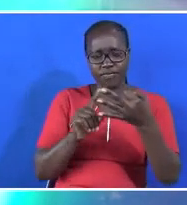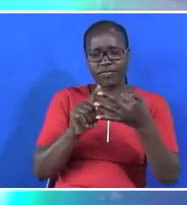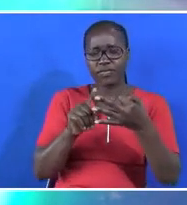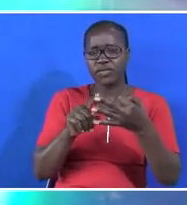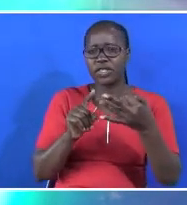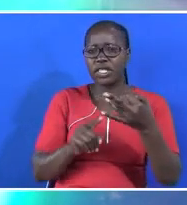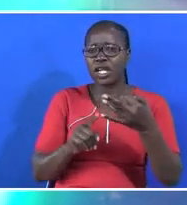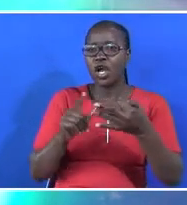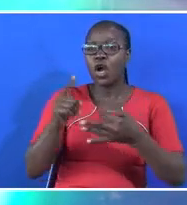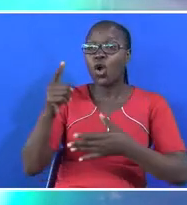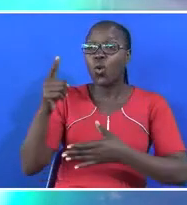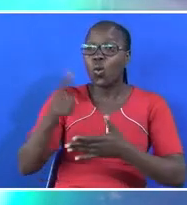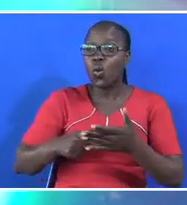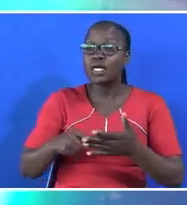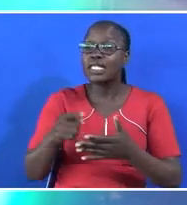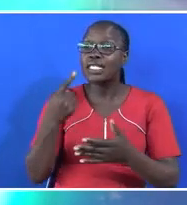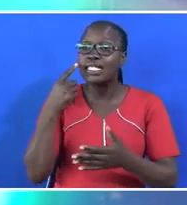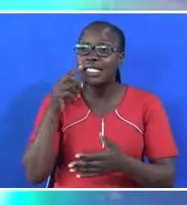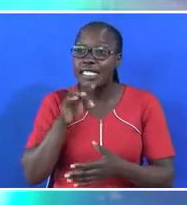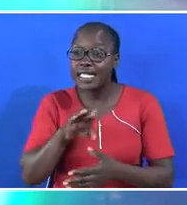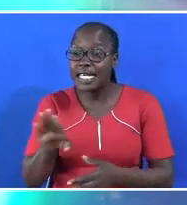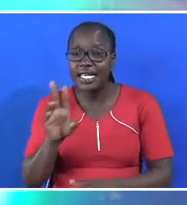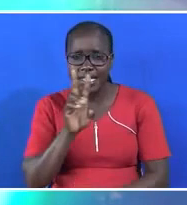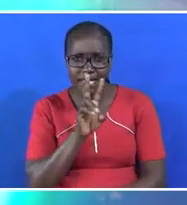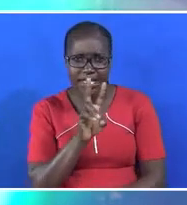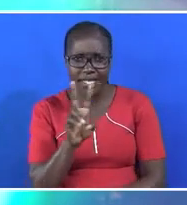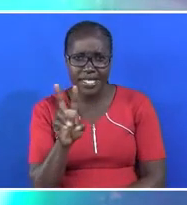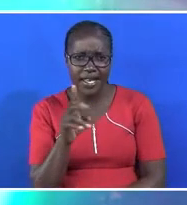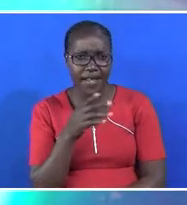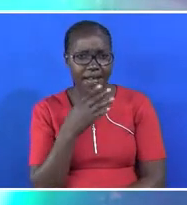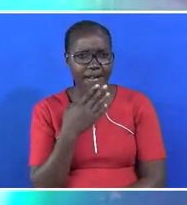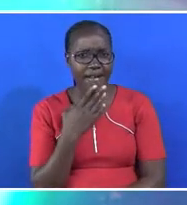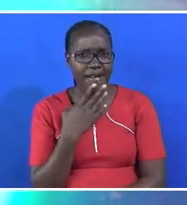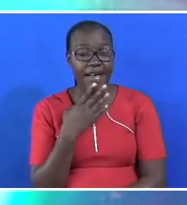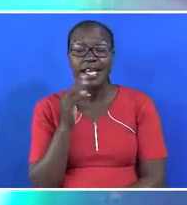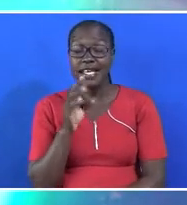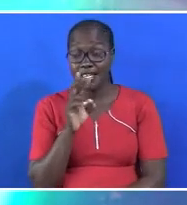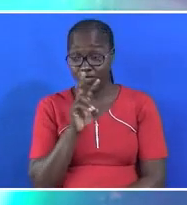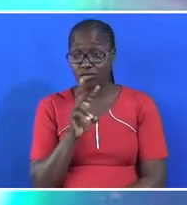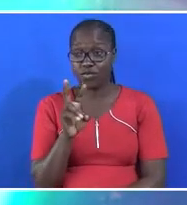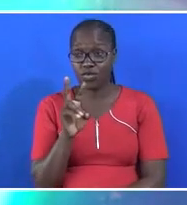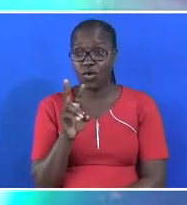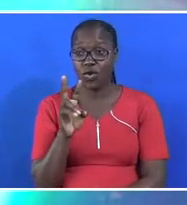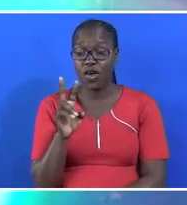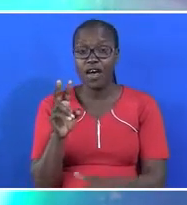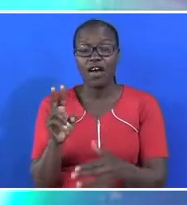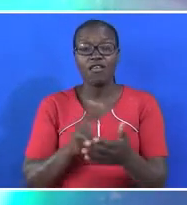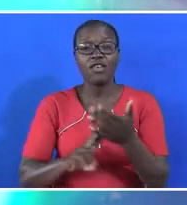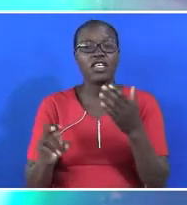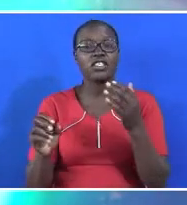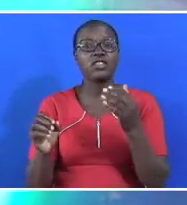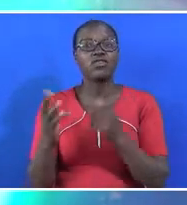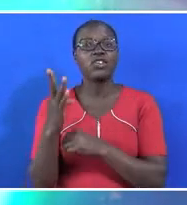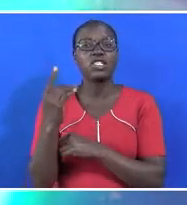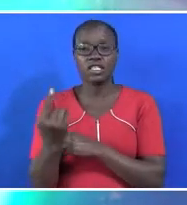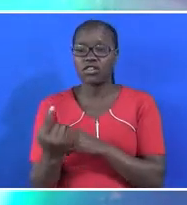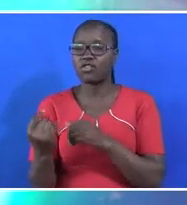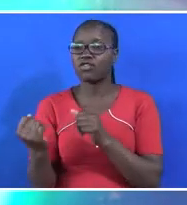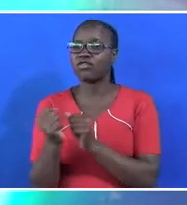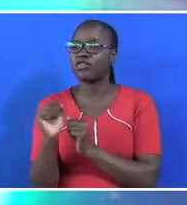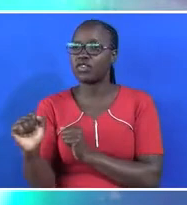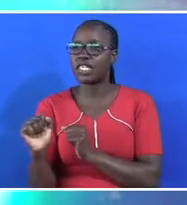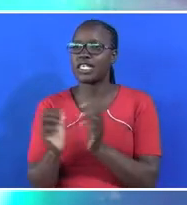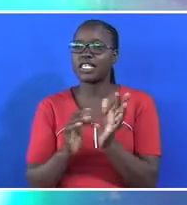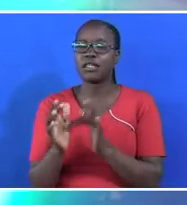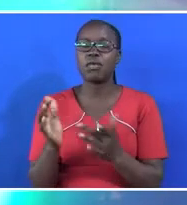what did they see? Well, if you noticed verse number 14 and 15, the